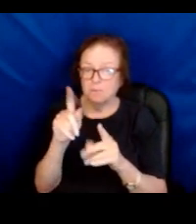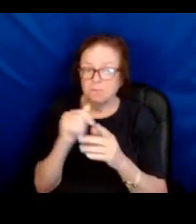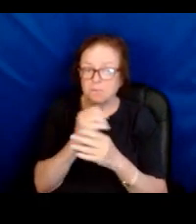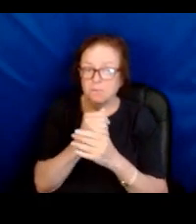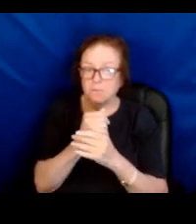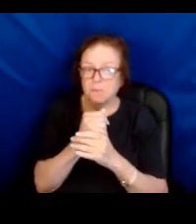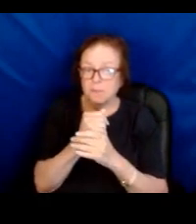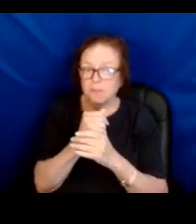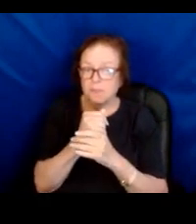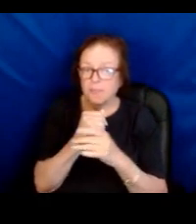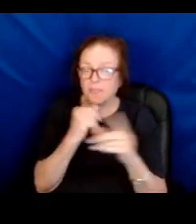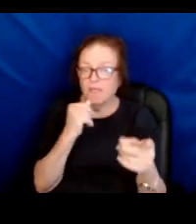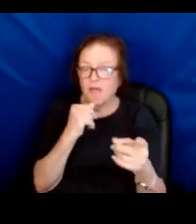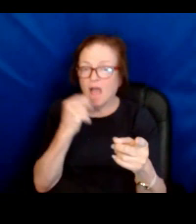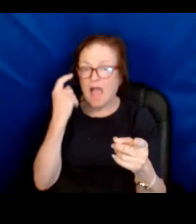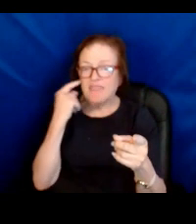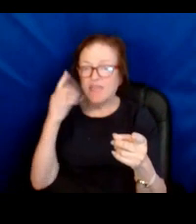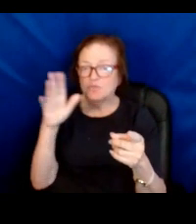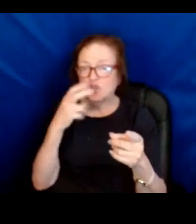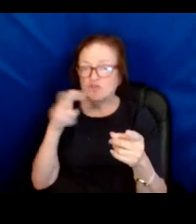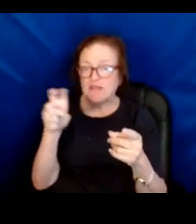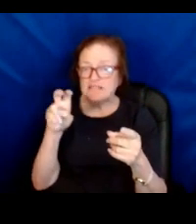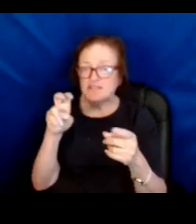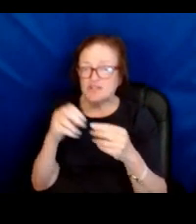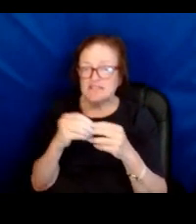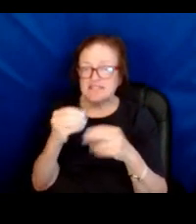Ted, I think this might have been your transition slide that I threw into mine.